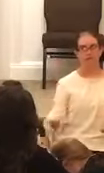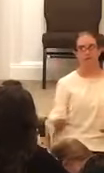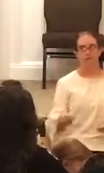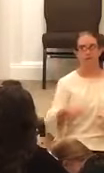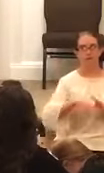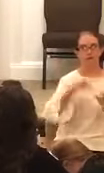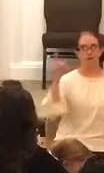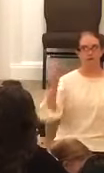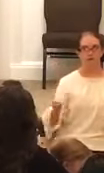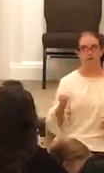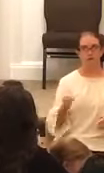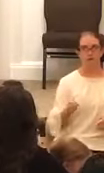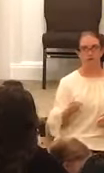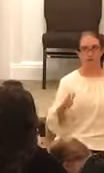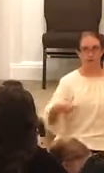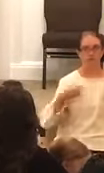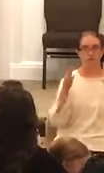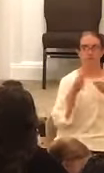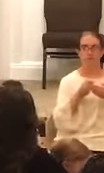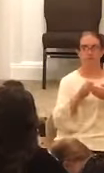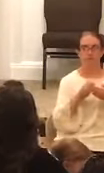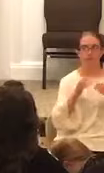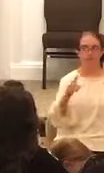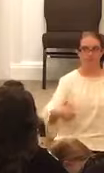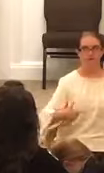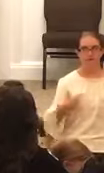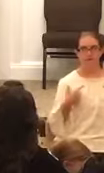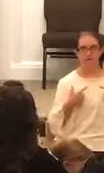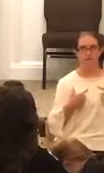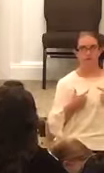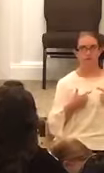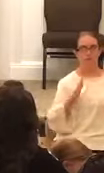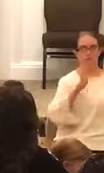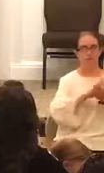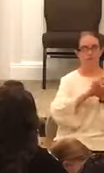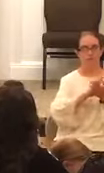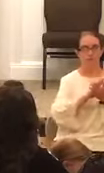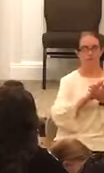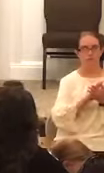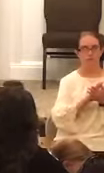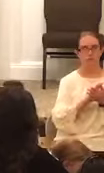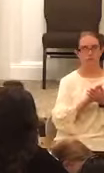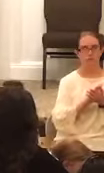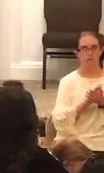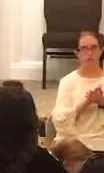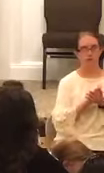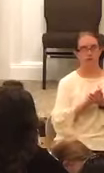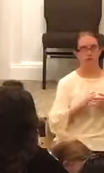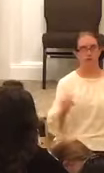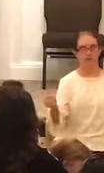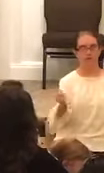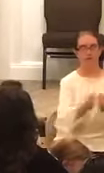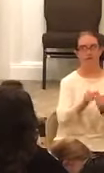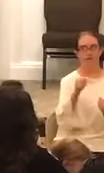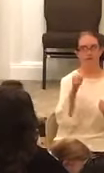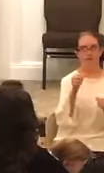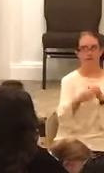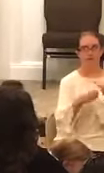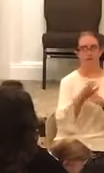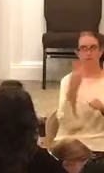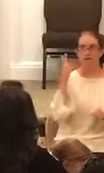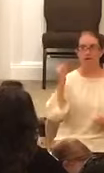we got out of high school, he was an alcoholic. He lived that way most of his life. And I was at a school reunion here, oh, probably 10 years ago now, one